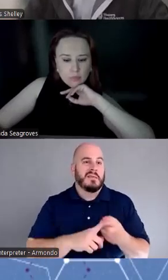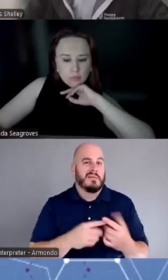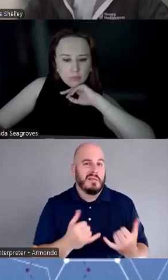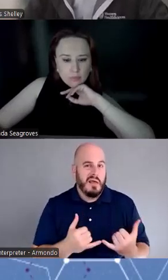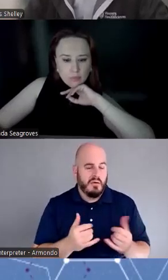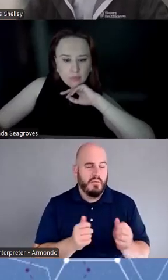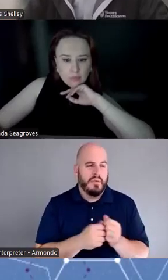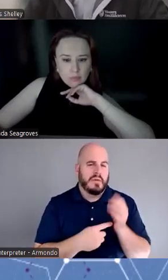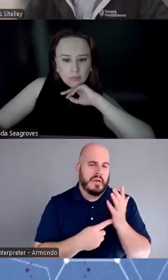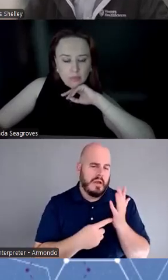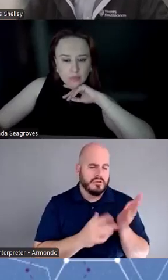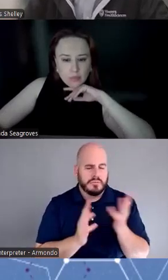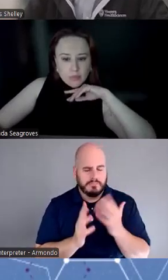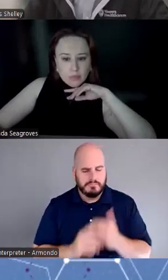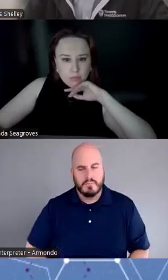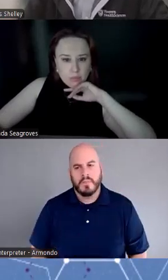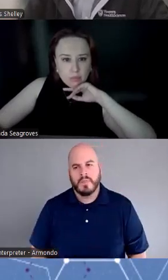at.